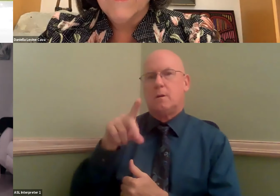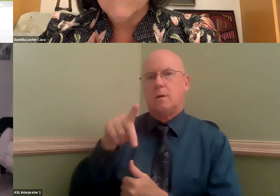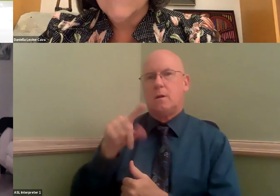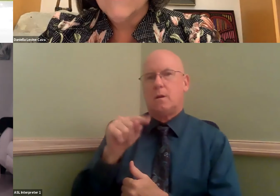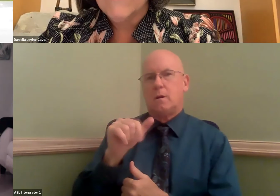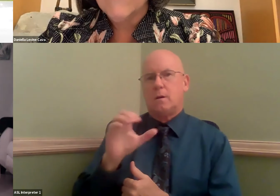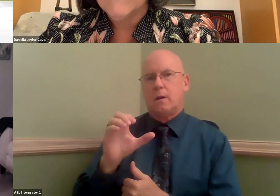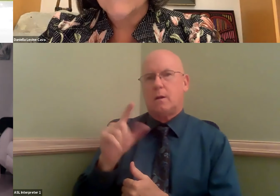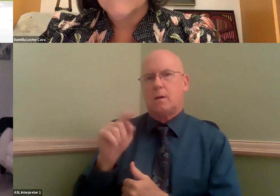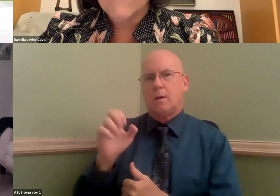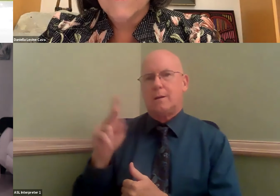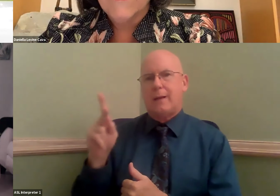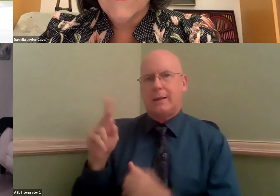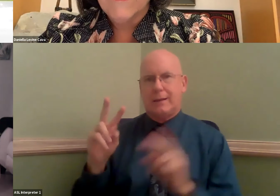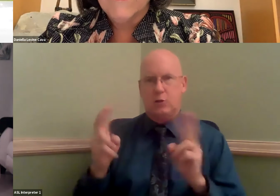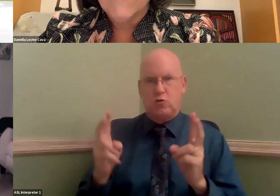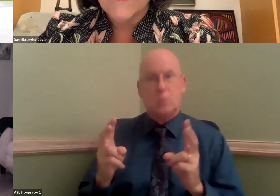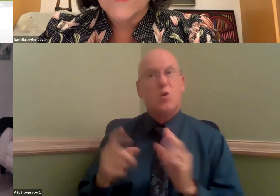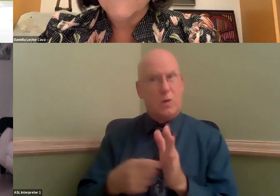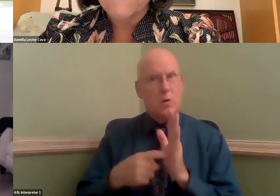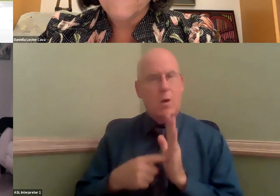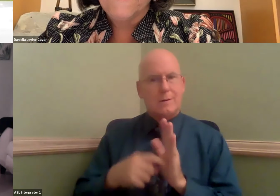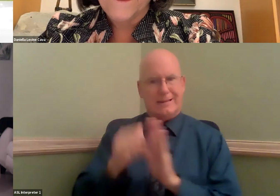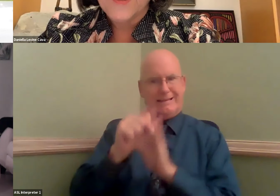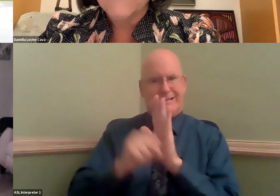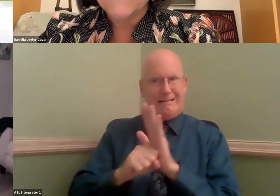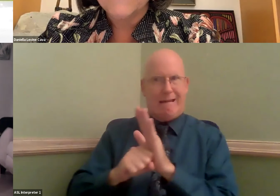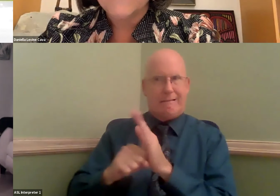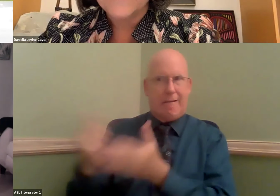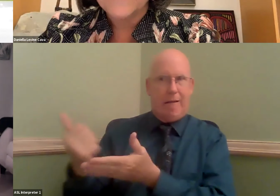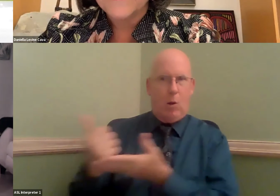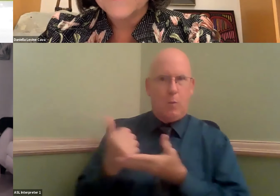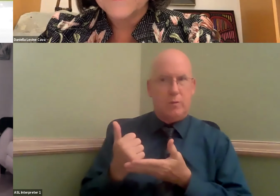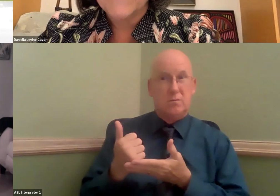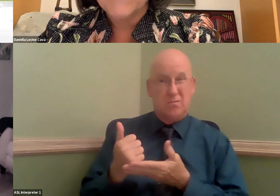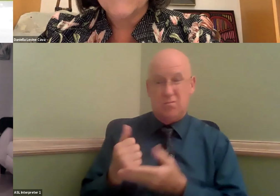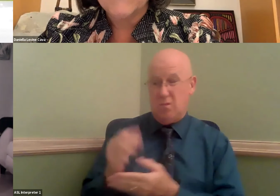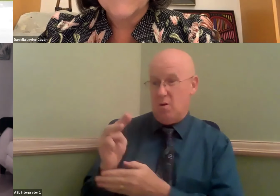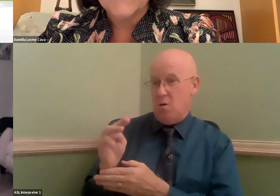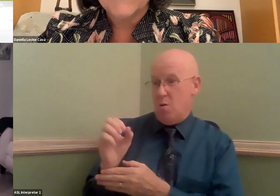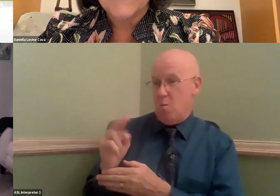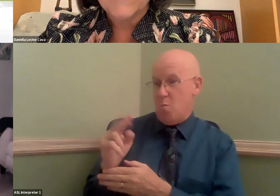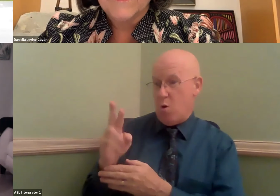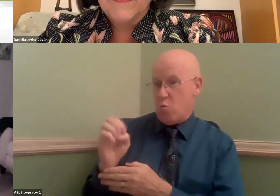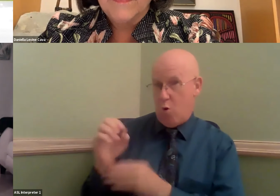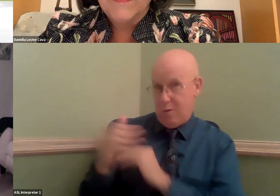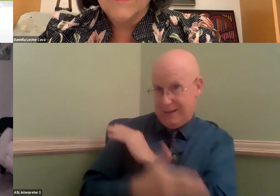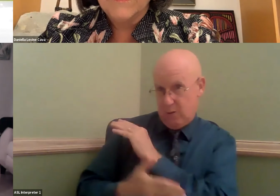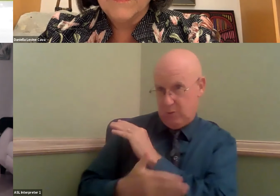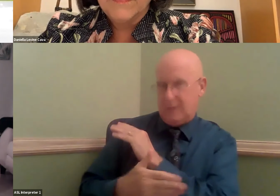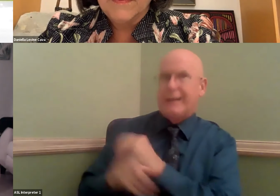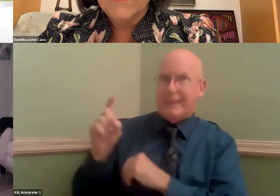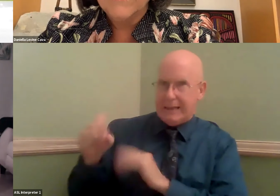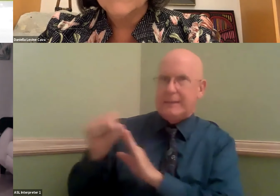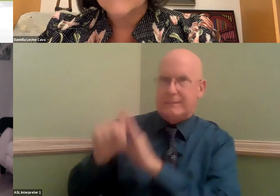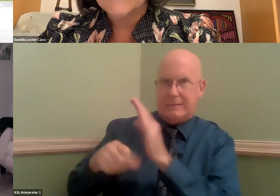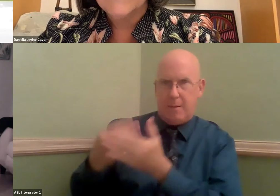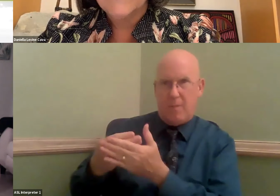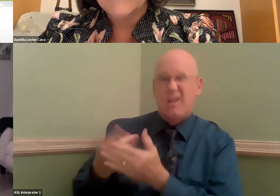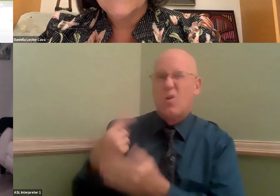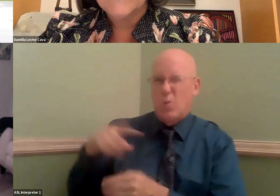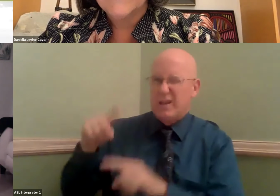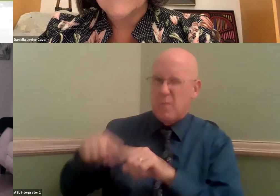take state help. That's how Monroe did it. It was almost exclusive state dollars that did it, and we're going to need to invest heavily on our state